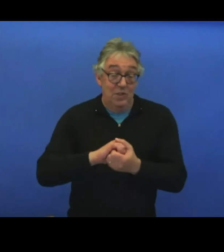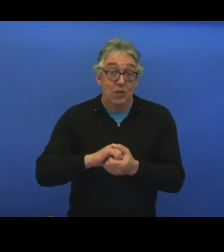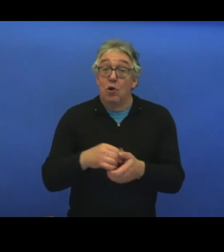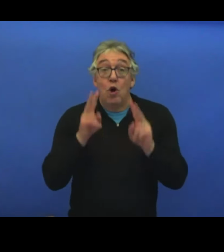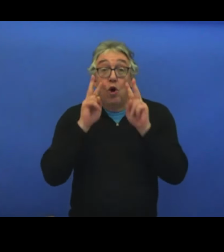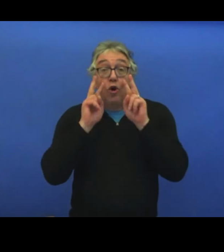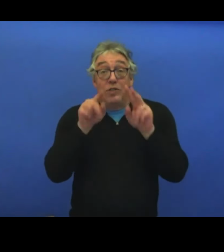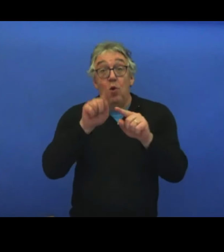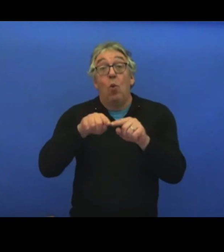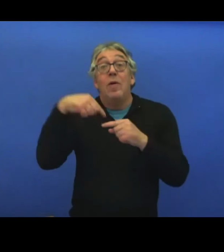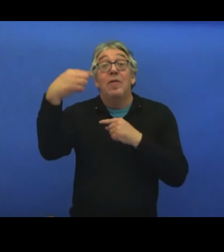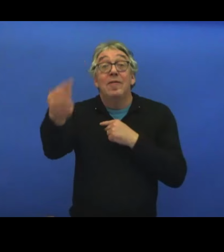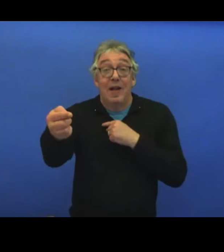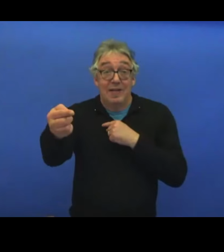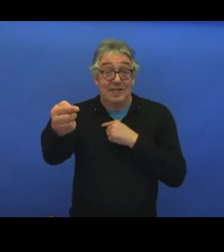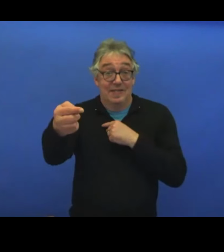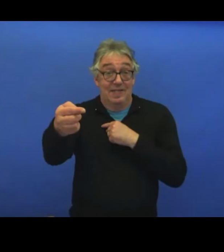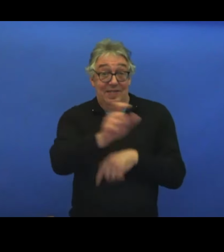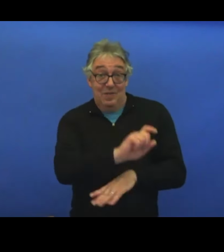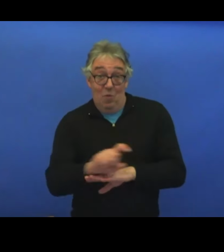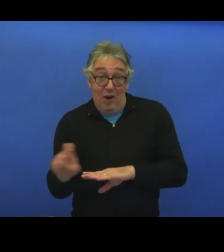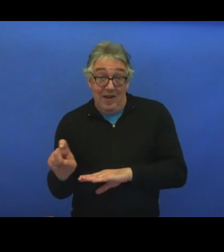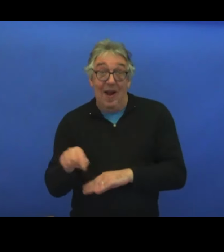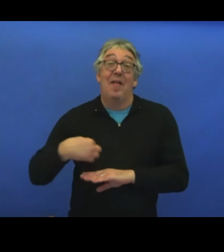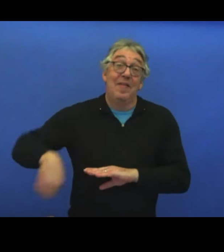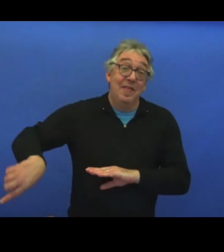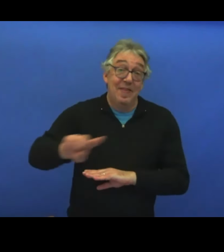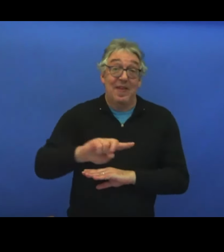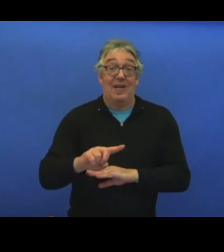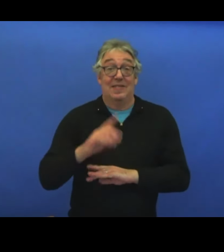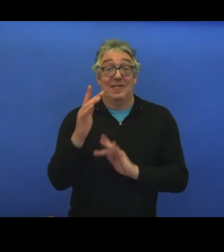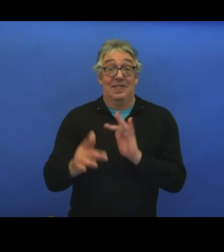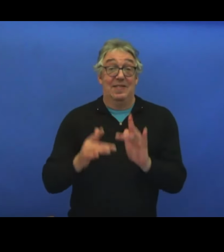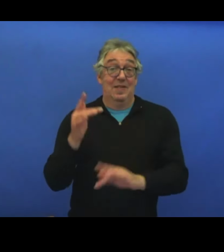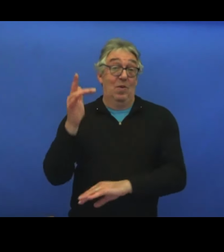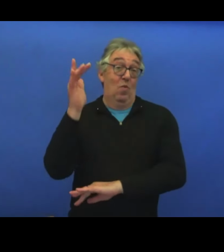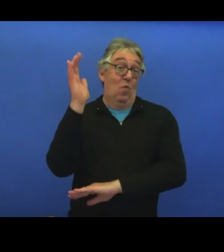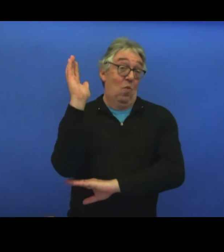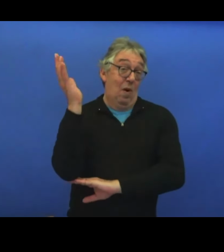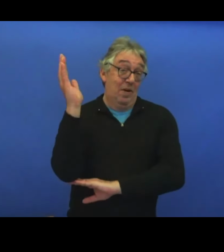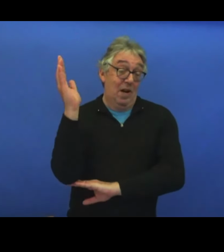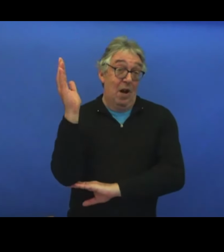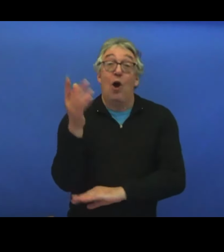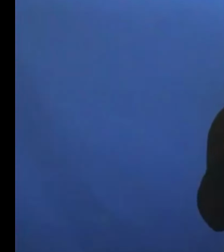next webinar within a week. Over to you and have a nice week. Bye.